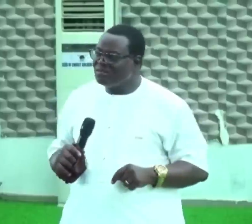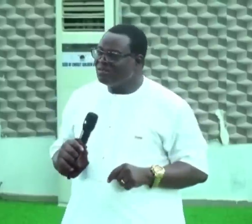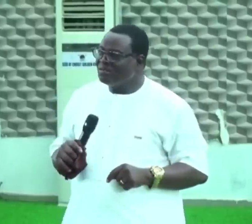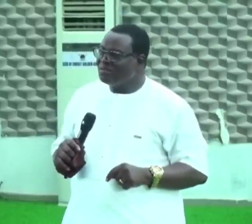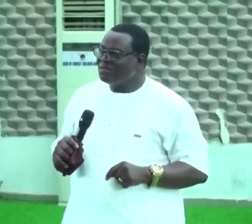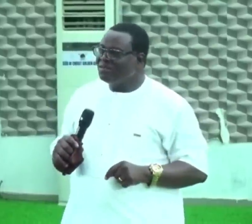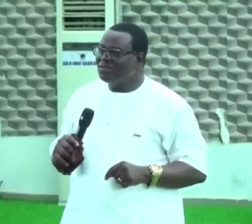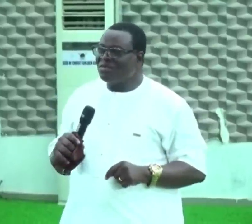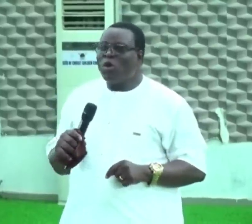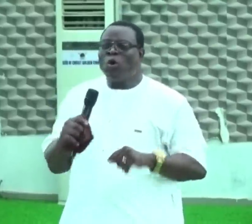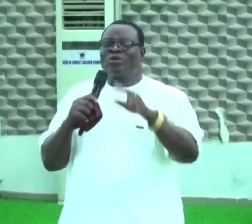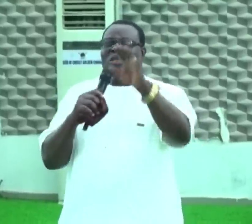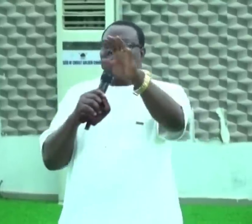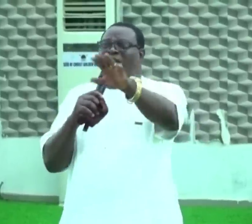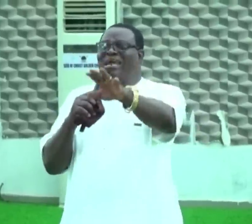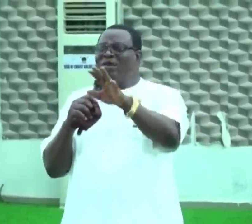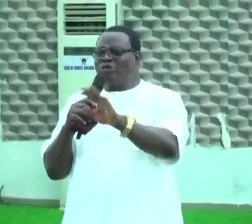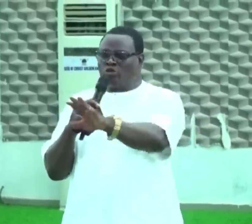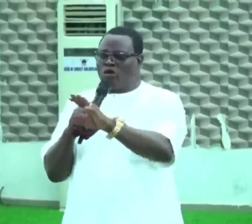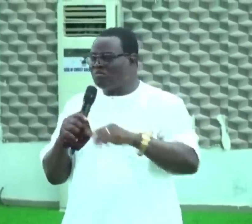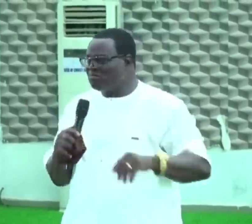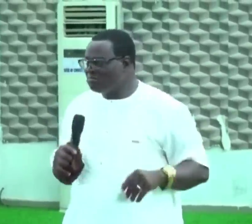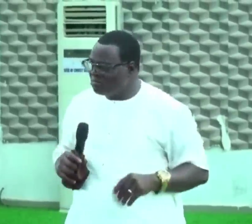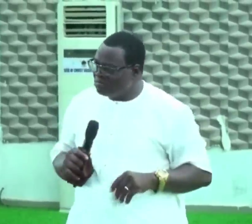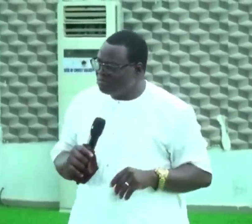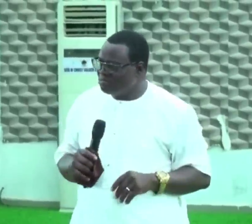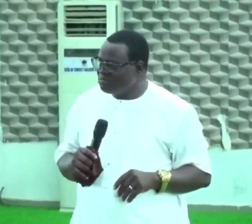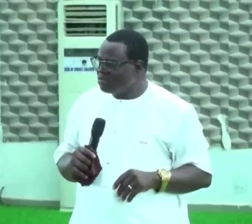What is what you need right now? Yes.